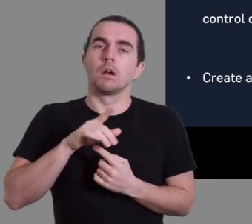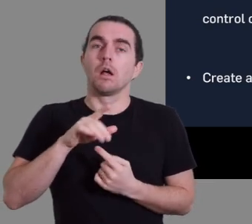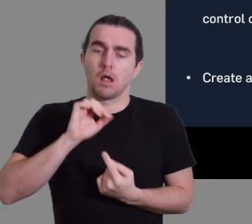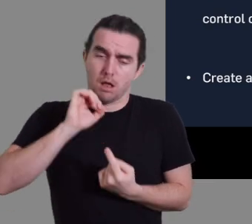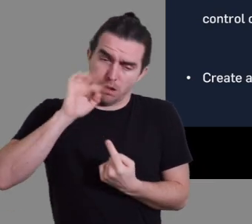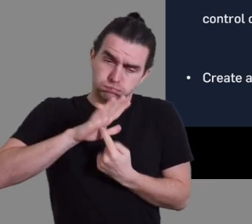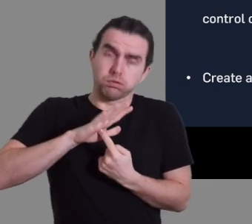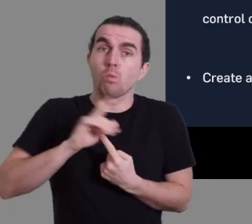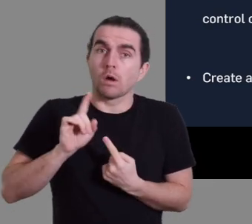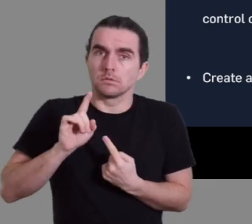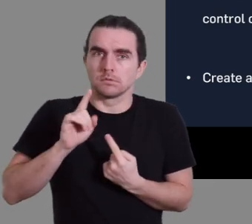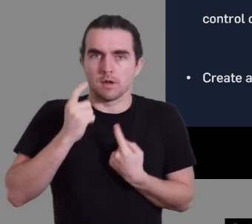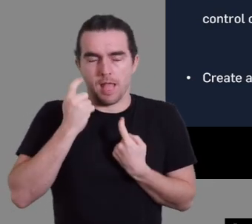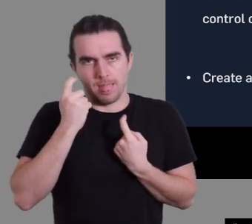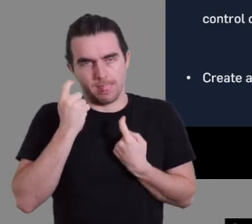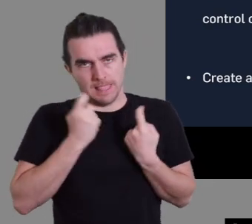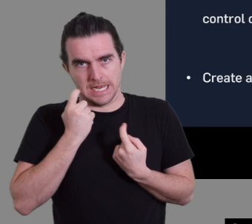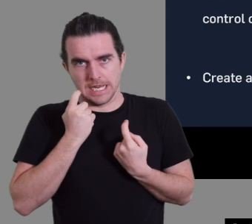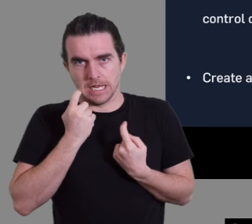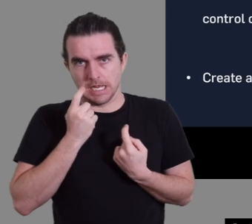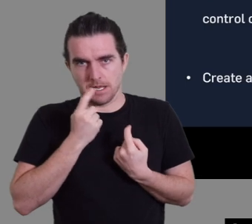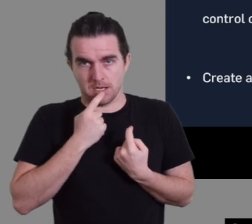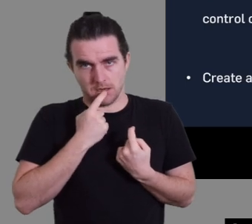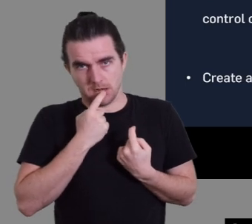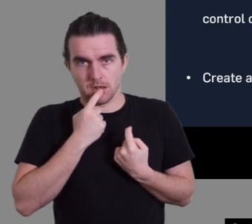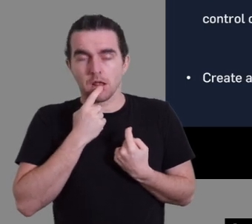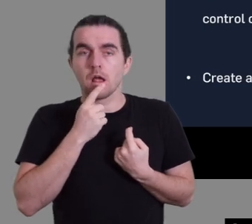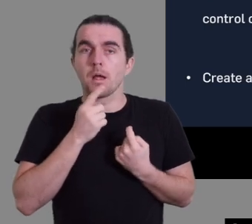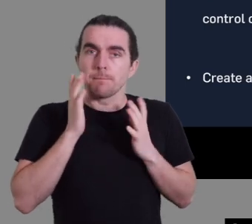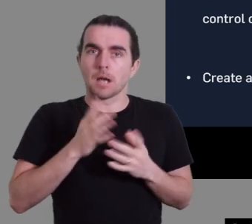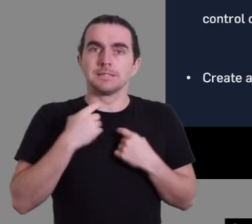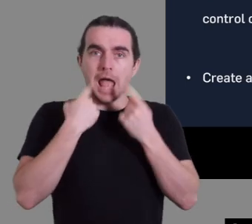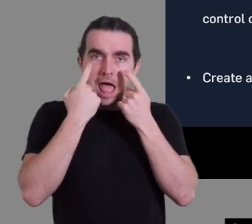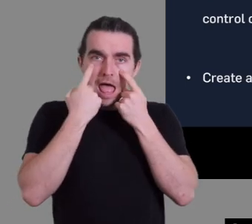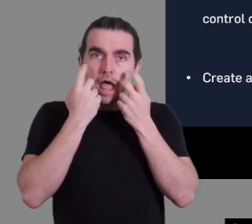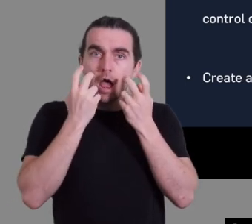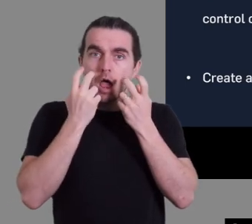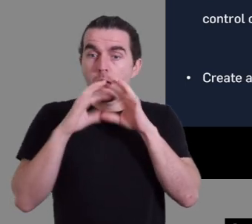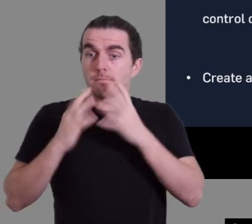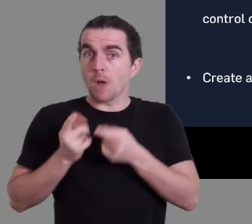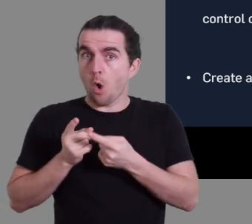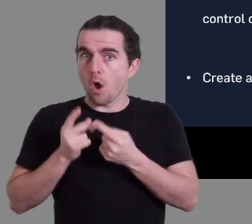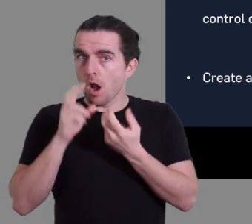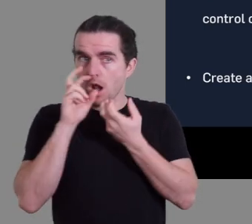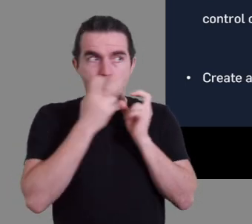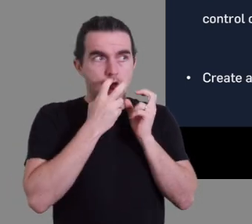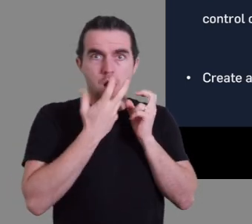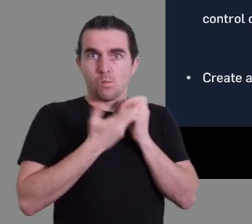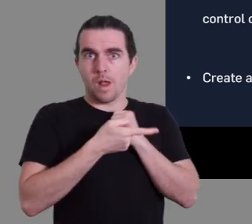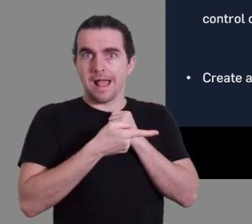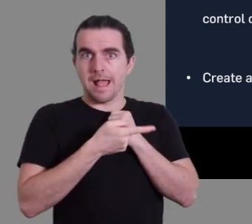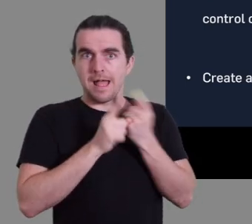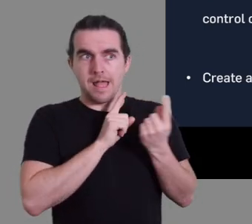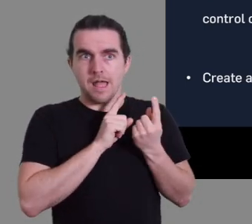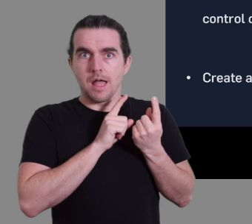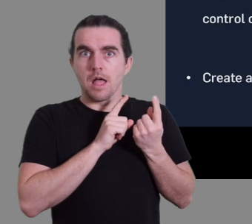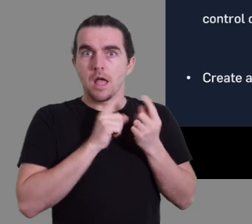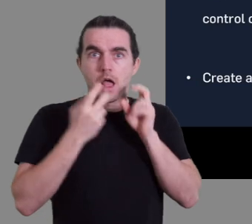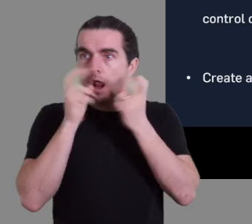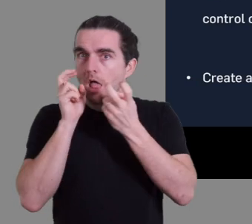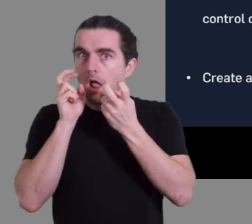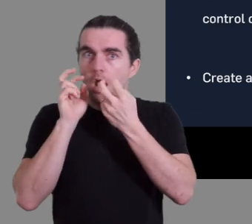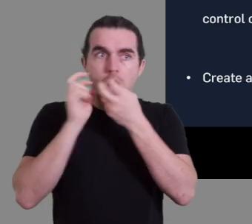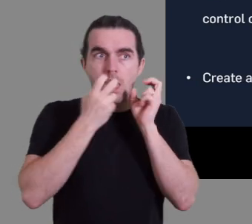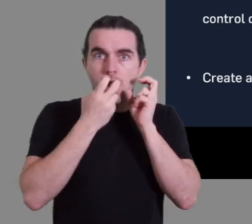key thing to think about is definitely we must take our eyes off the ball and look at this duel off the